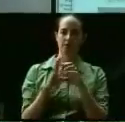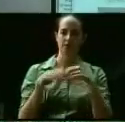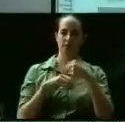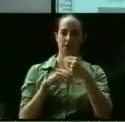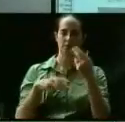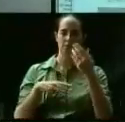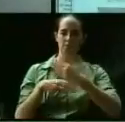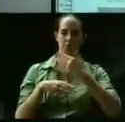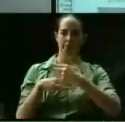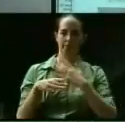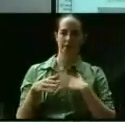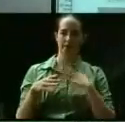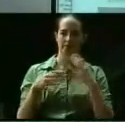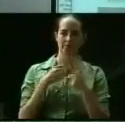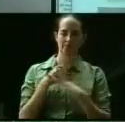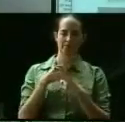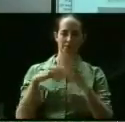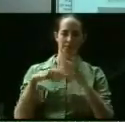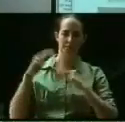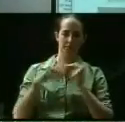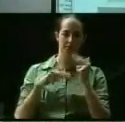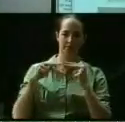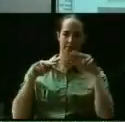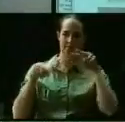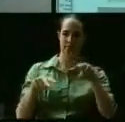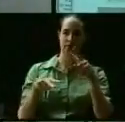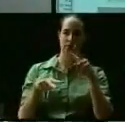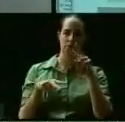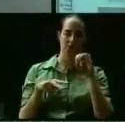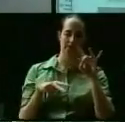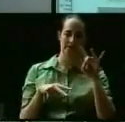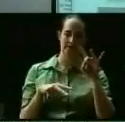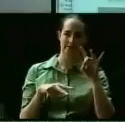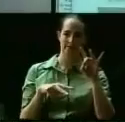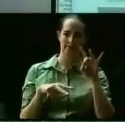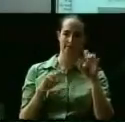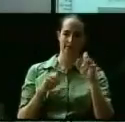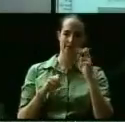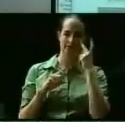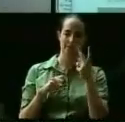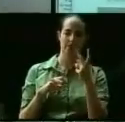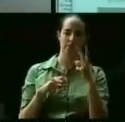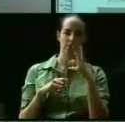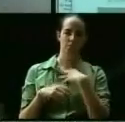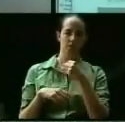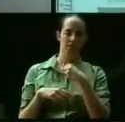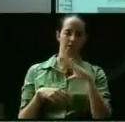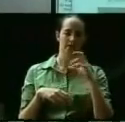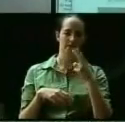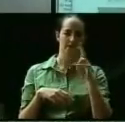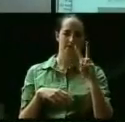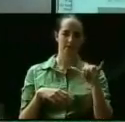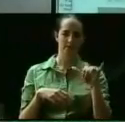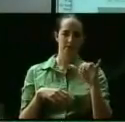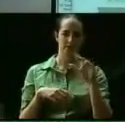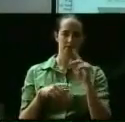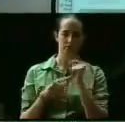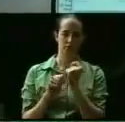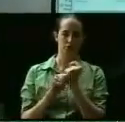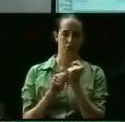my storage building looking across the street in 2008. You can see a white Chevrolet truck with an aluminum